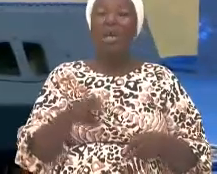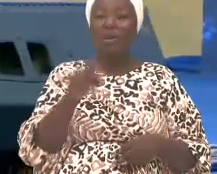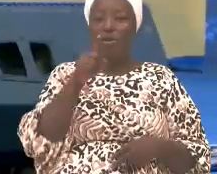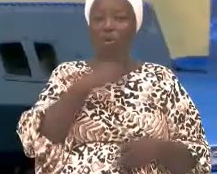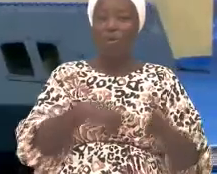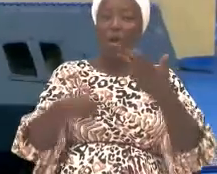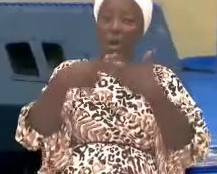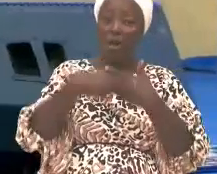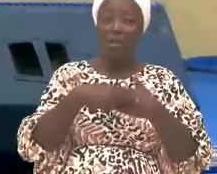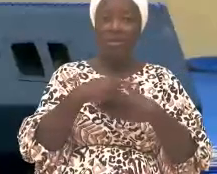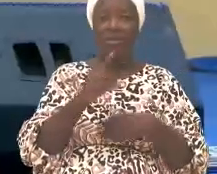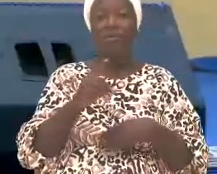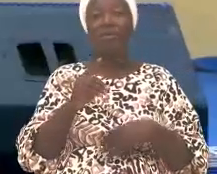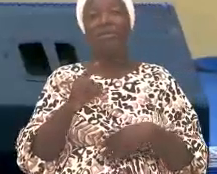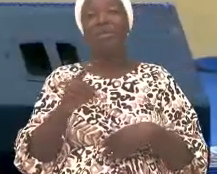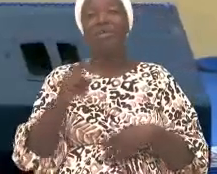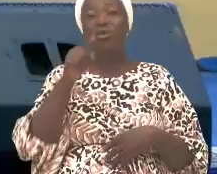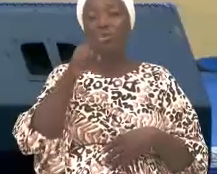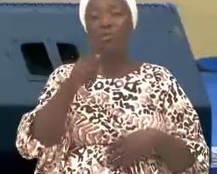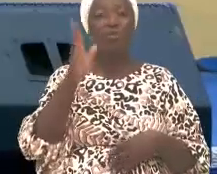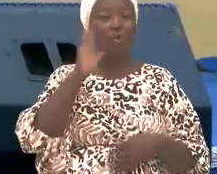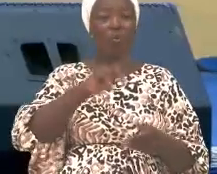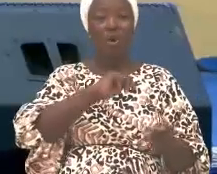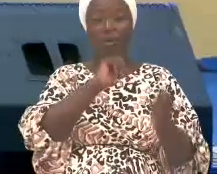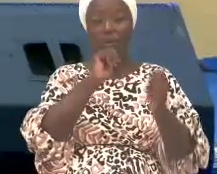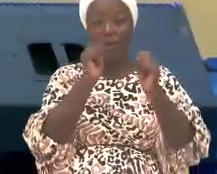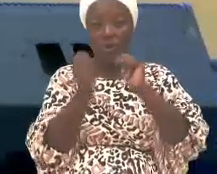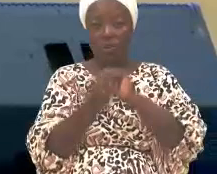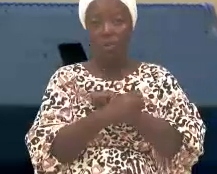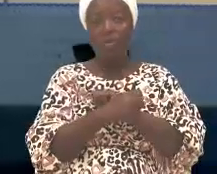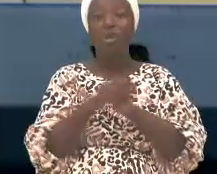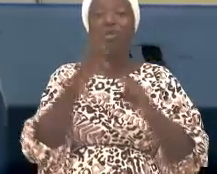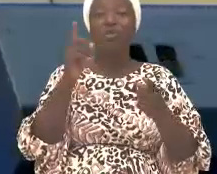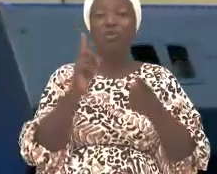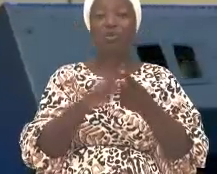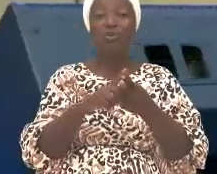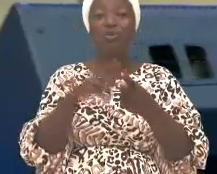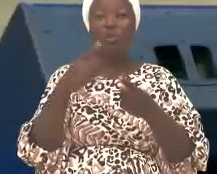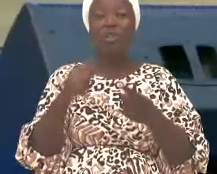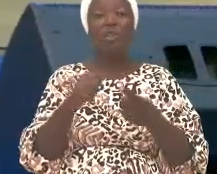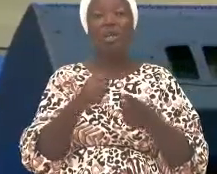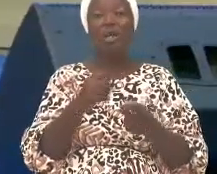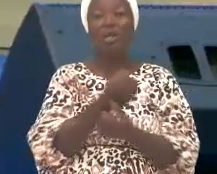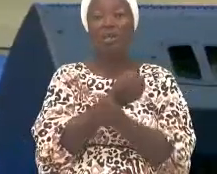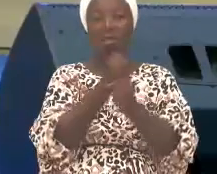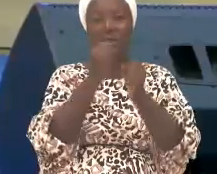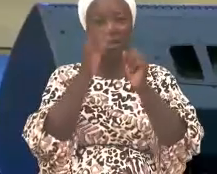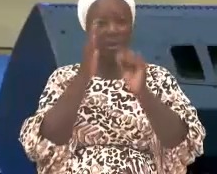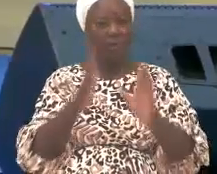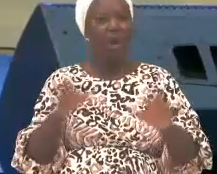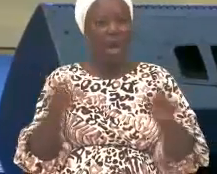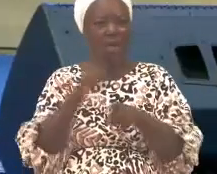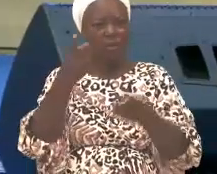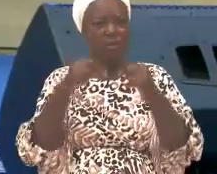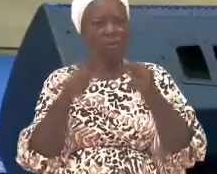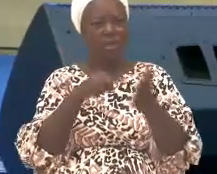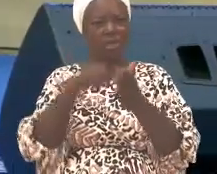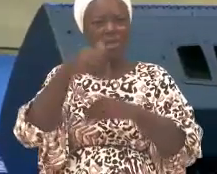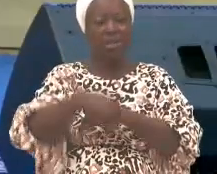restore. You will return to the Redeemer. As you come tonight, he will